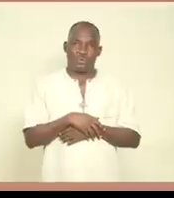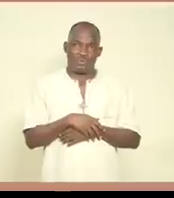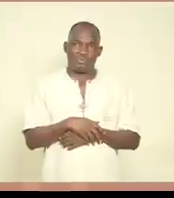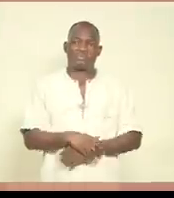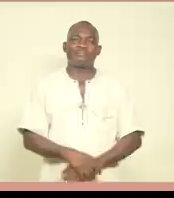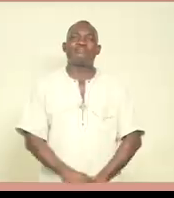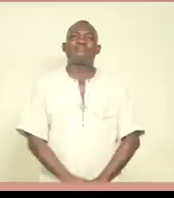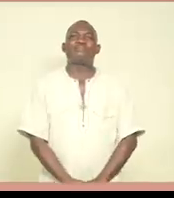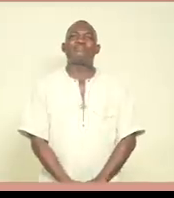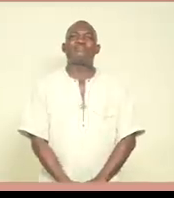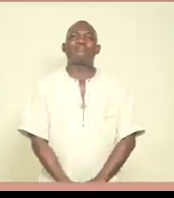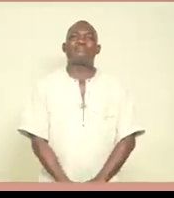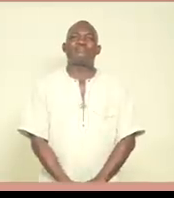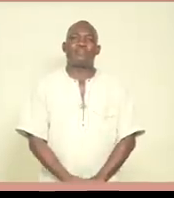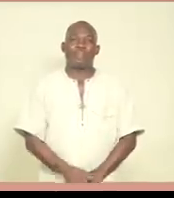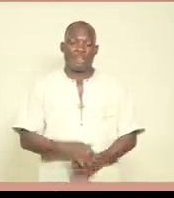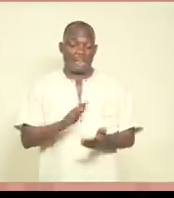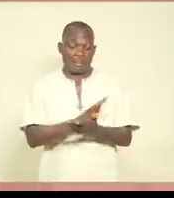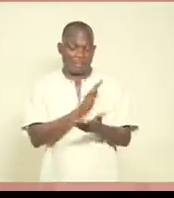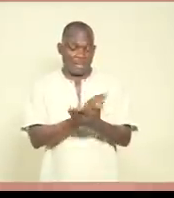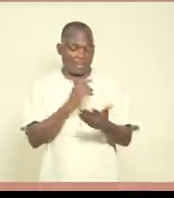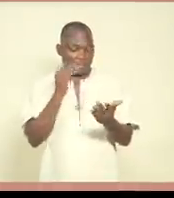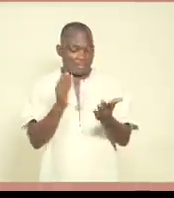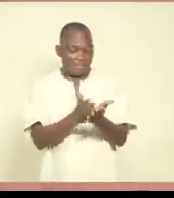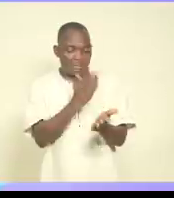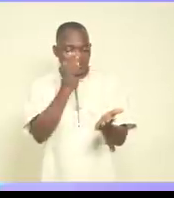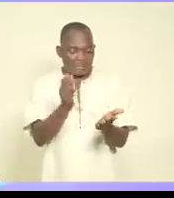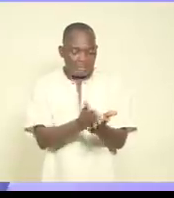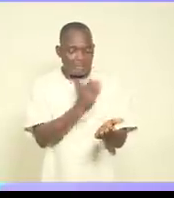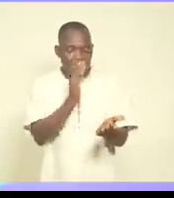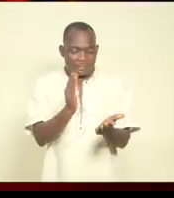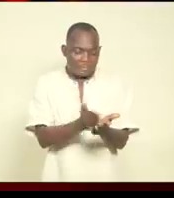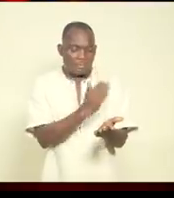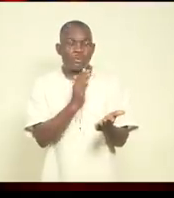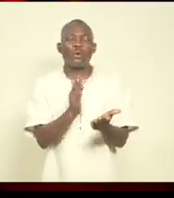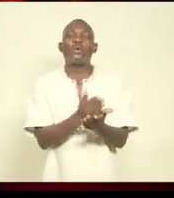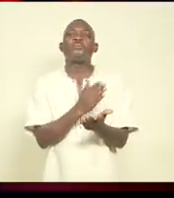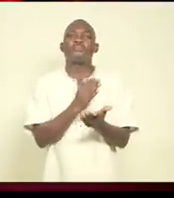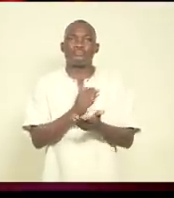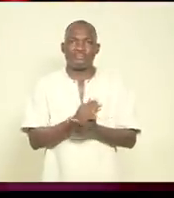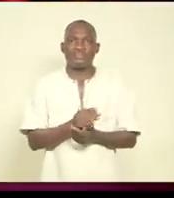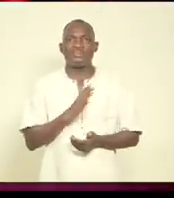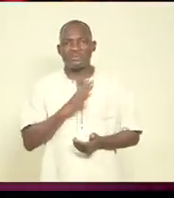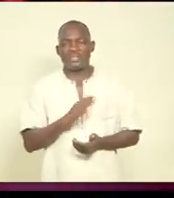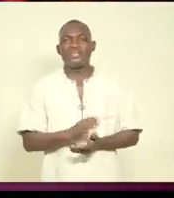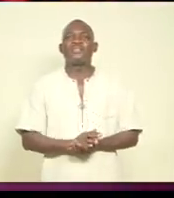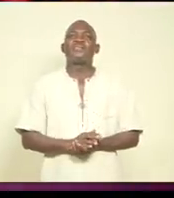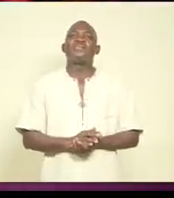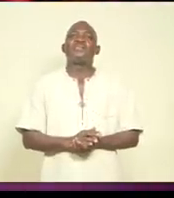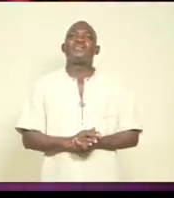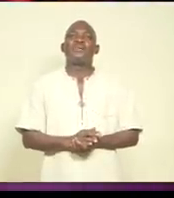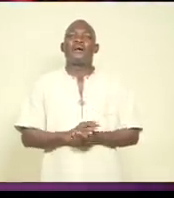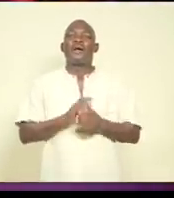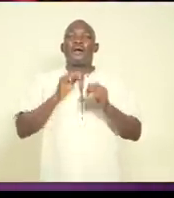not, cannot, and must never stop fighting. Thank you. My name is